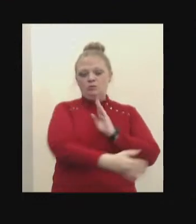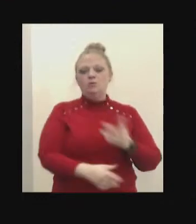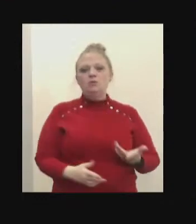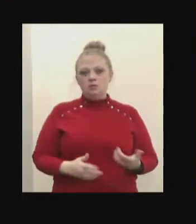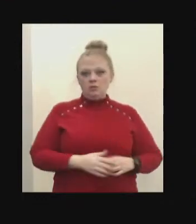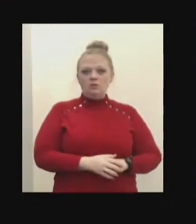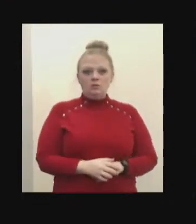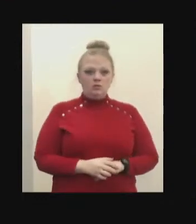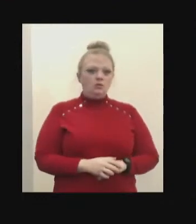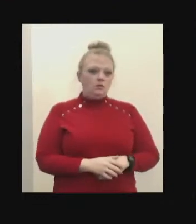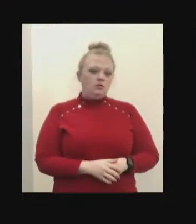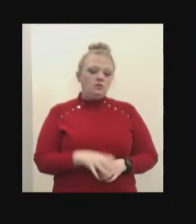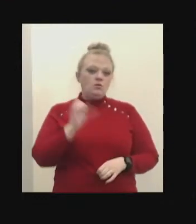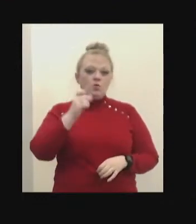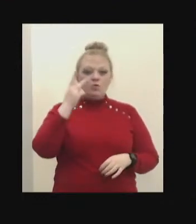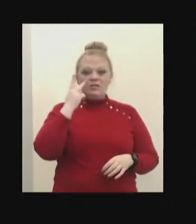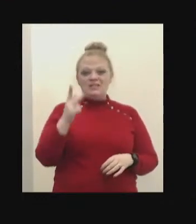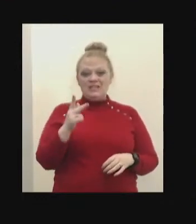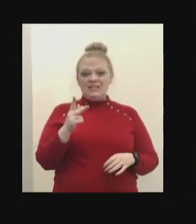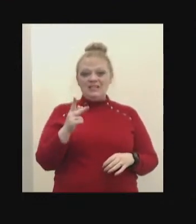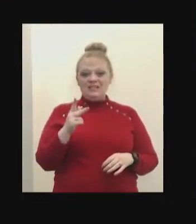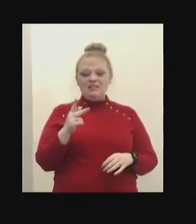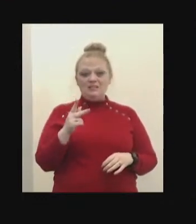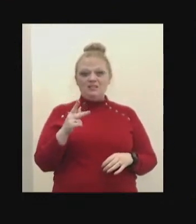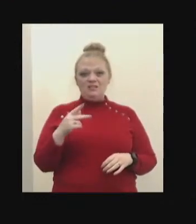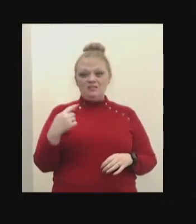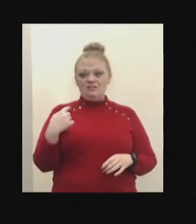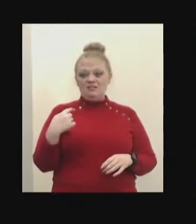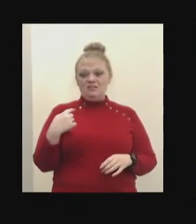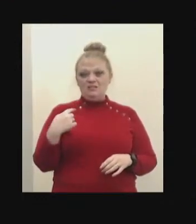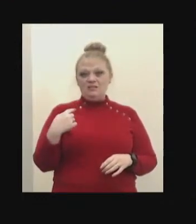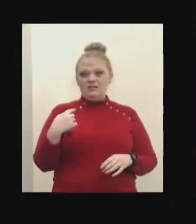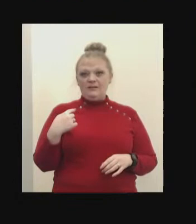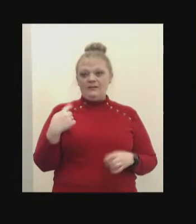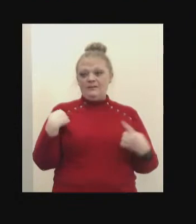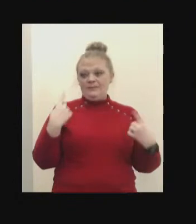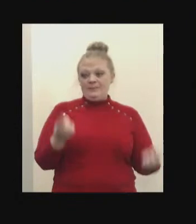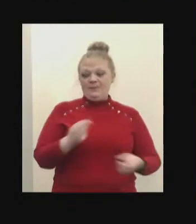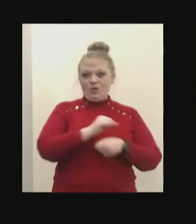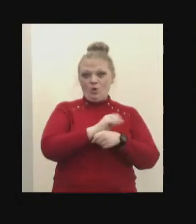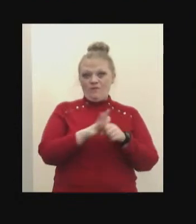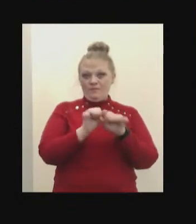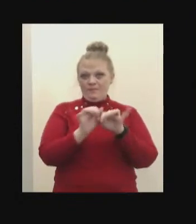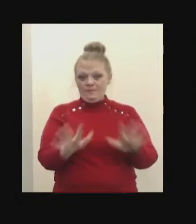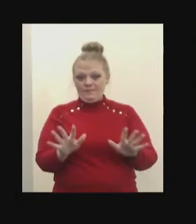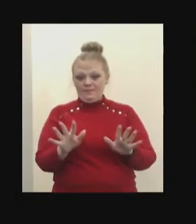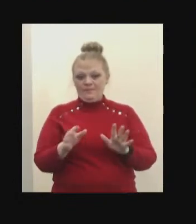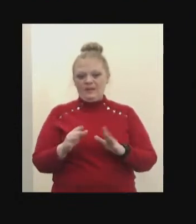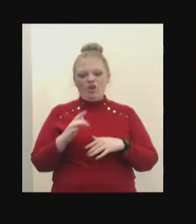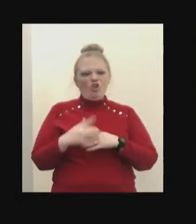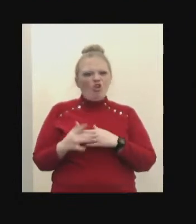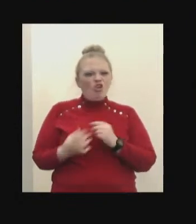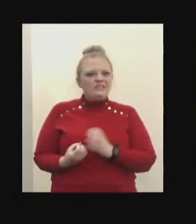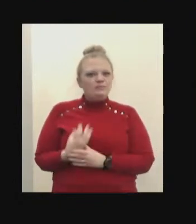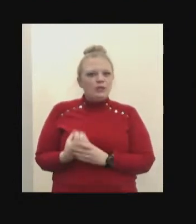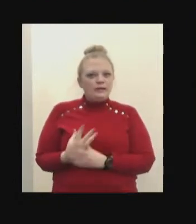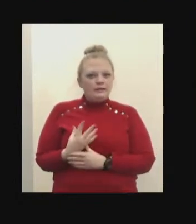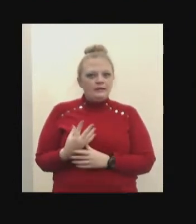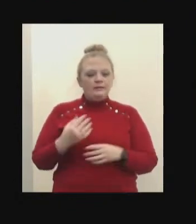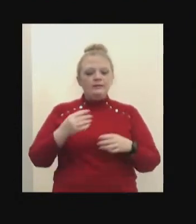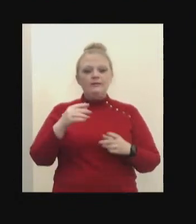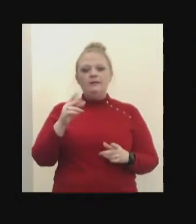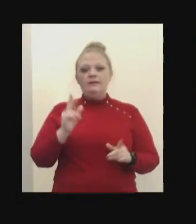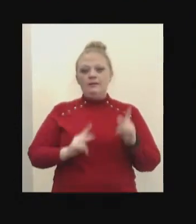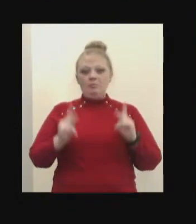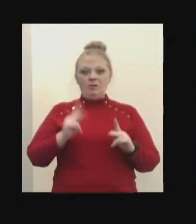that along the course of our COVID-19 pandemic, since the early spring, the people who have been